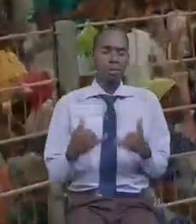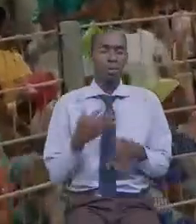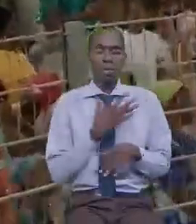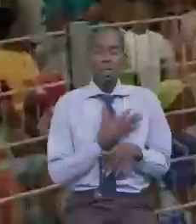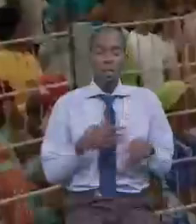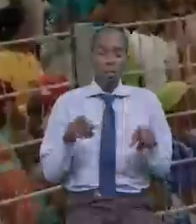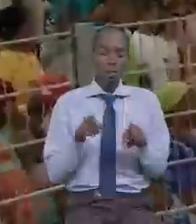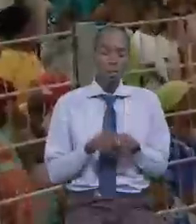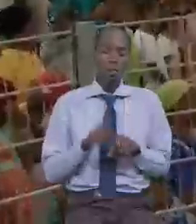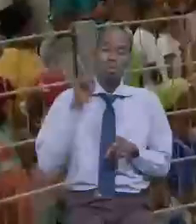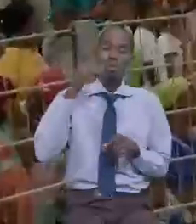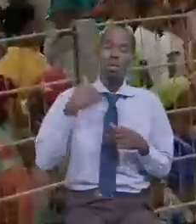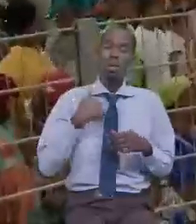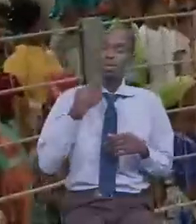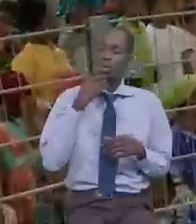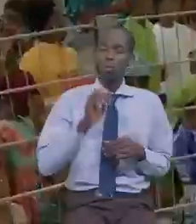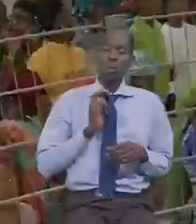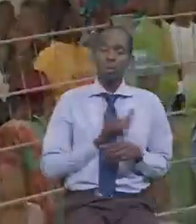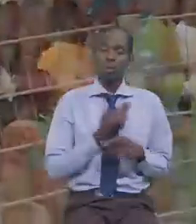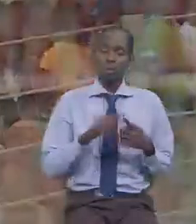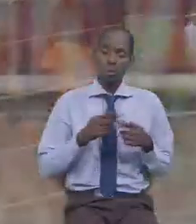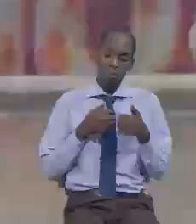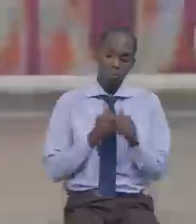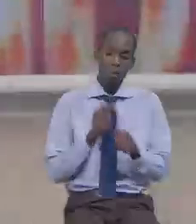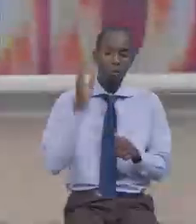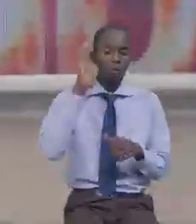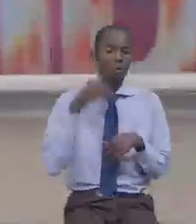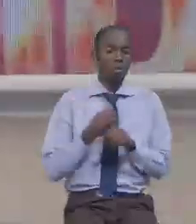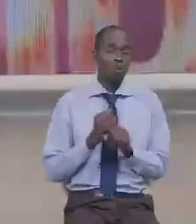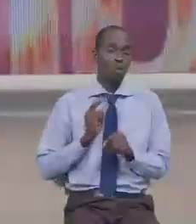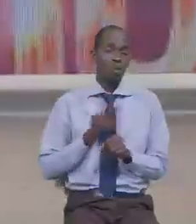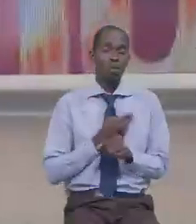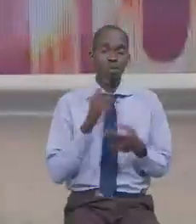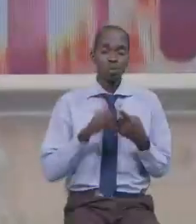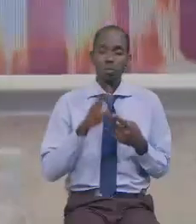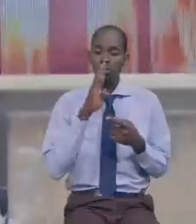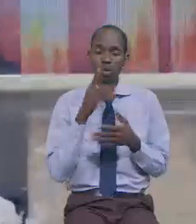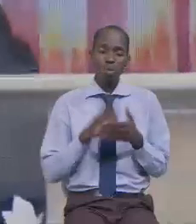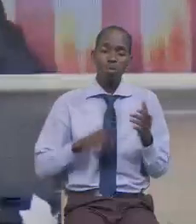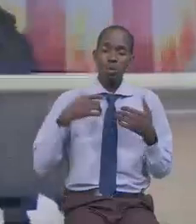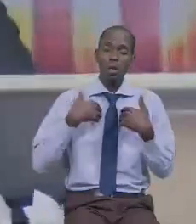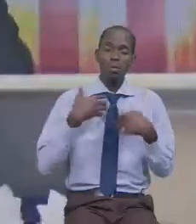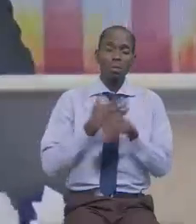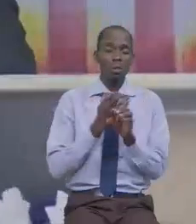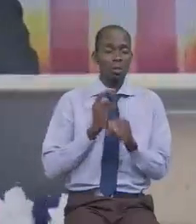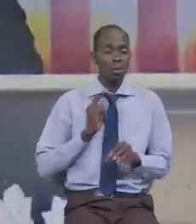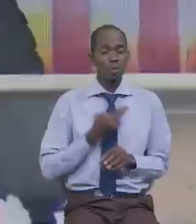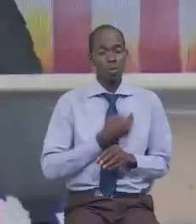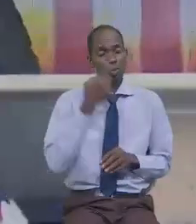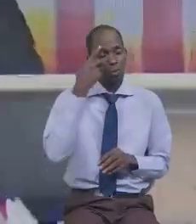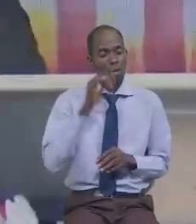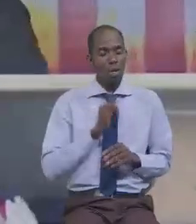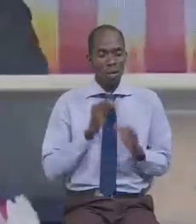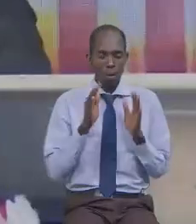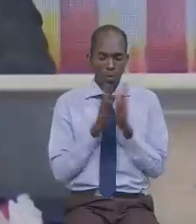us to follow, and you'll make us what we're created to be, I pray, as each and everyone,